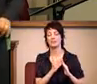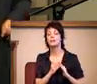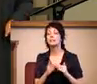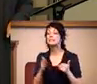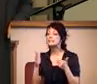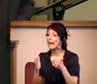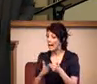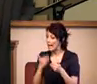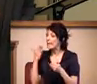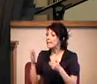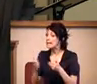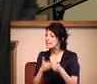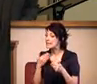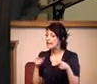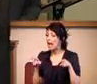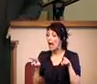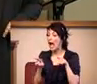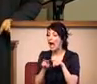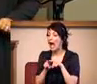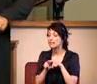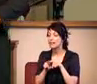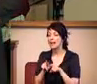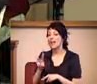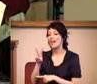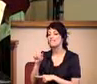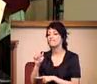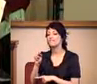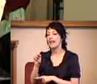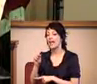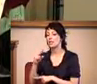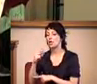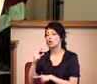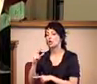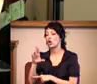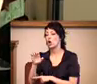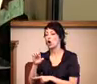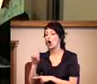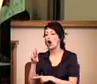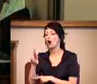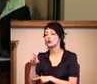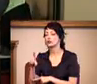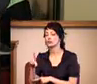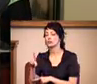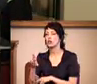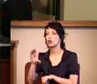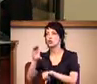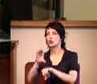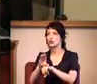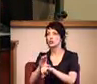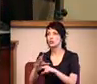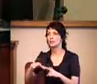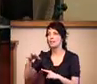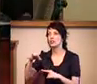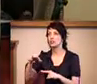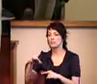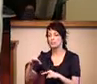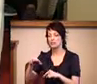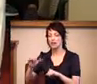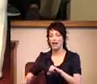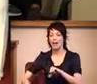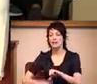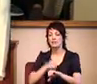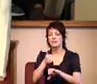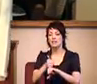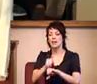easy as a vanguard church, especially as the founding church of a movement,